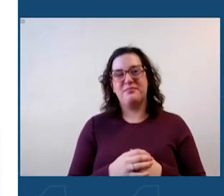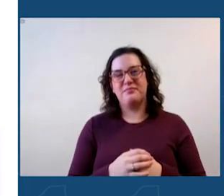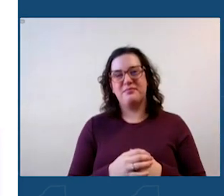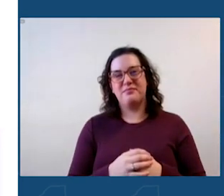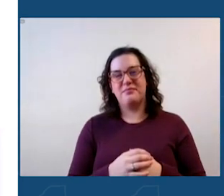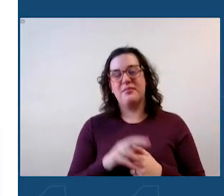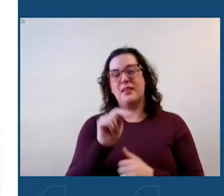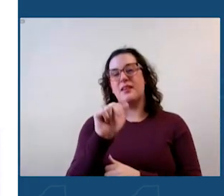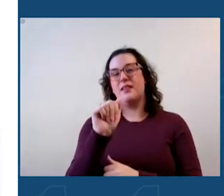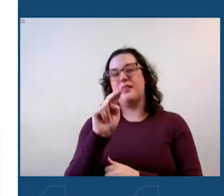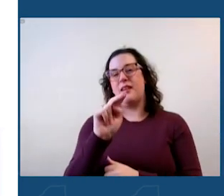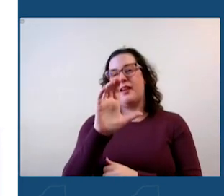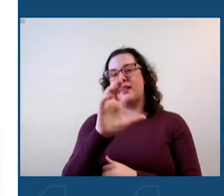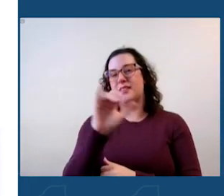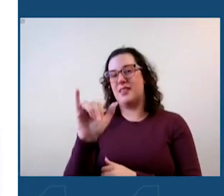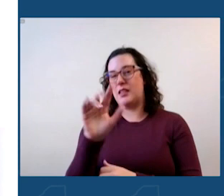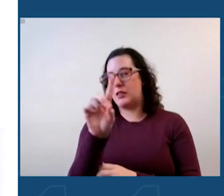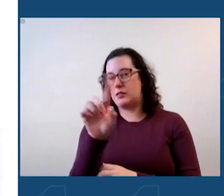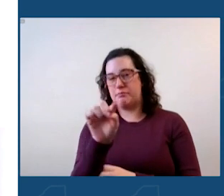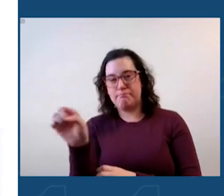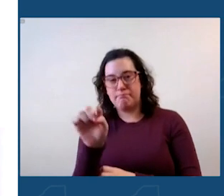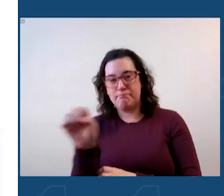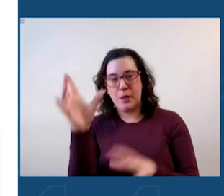Nancy Jazinas, President of the Roush Foundation,